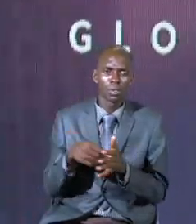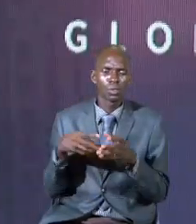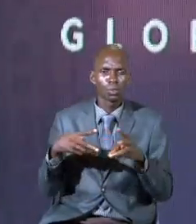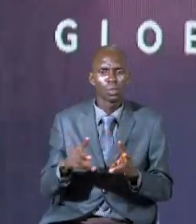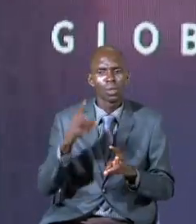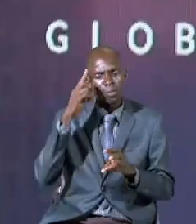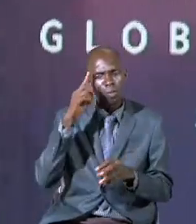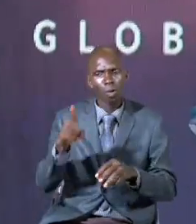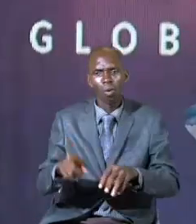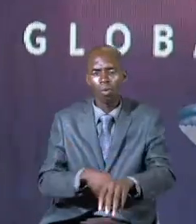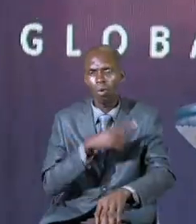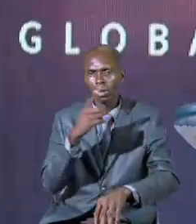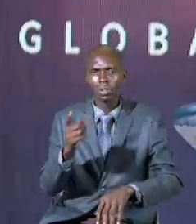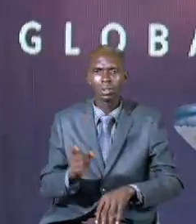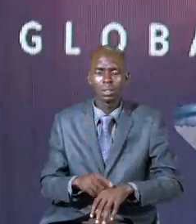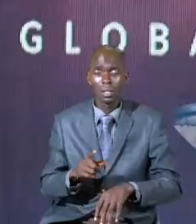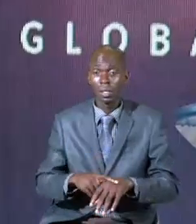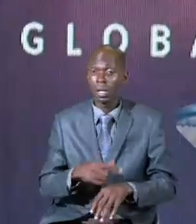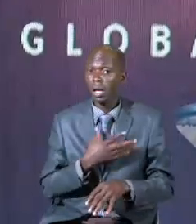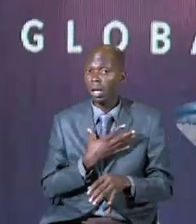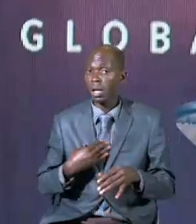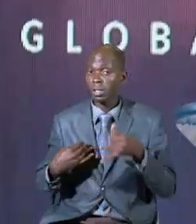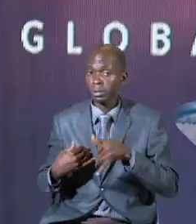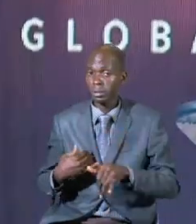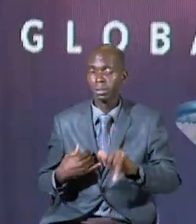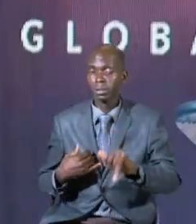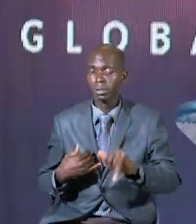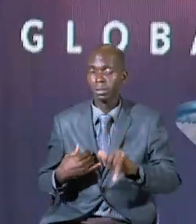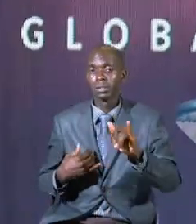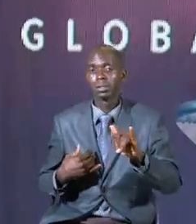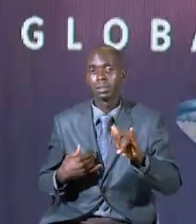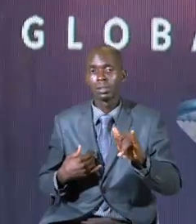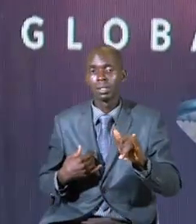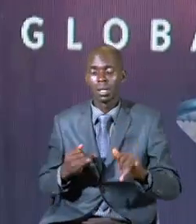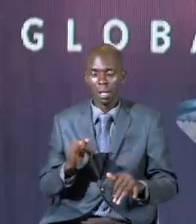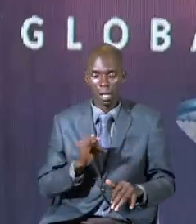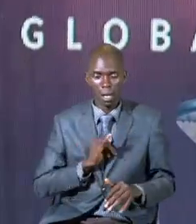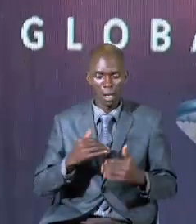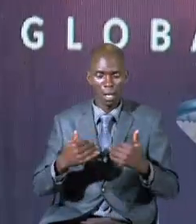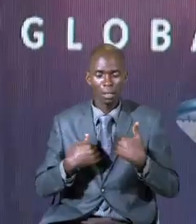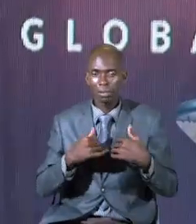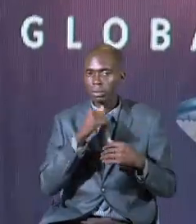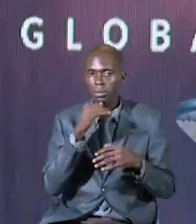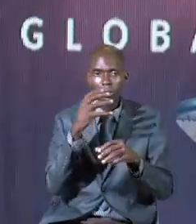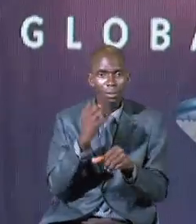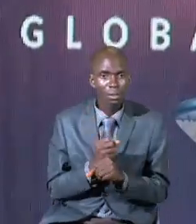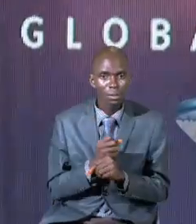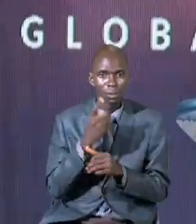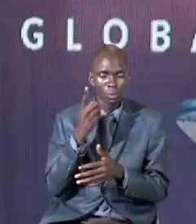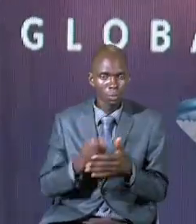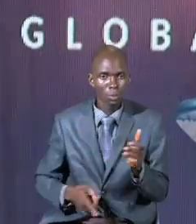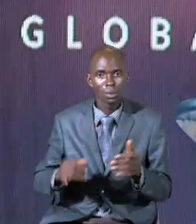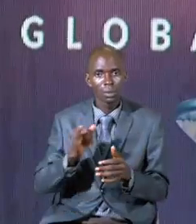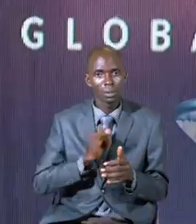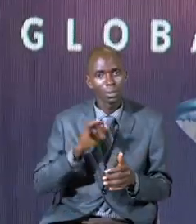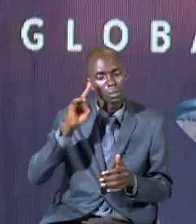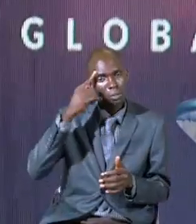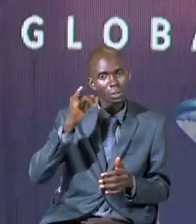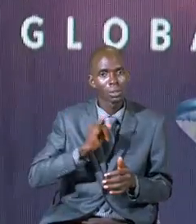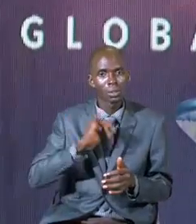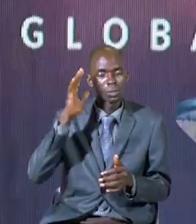yet, I have not got what I thought I will get. Meditate.